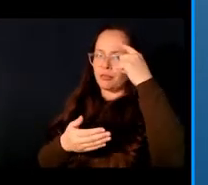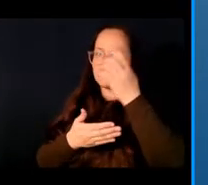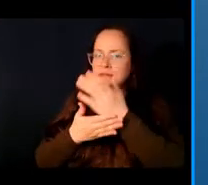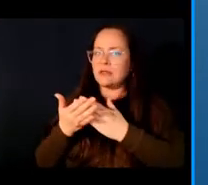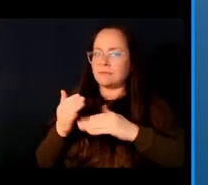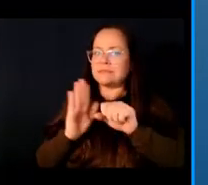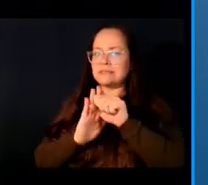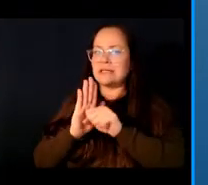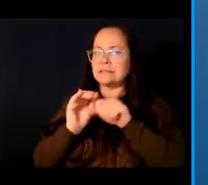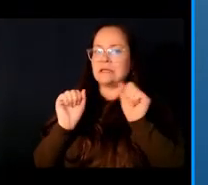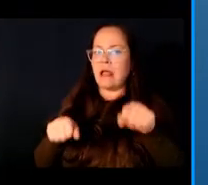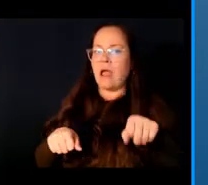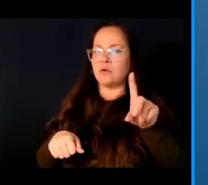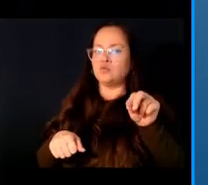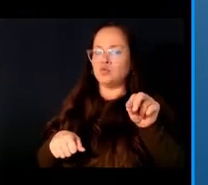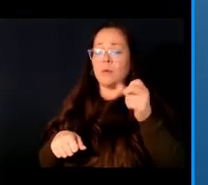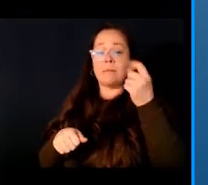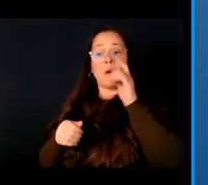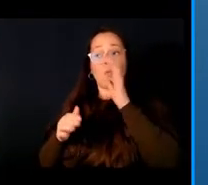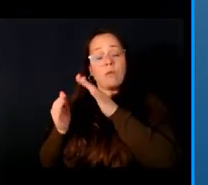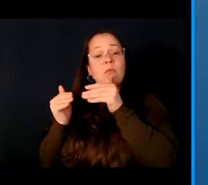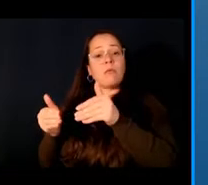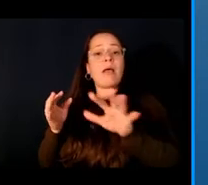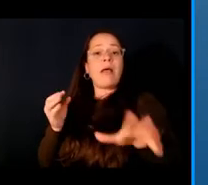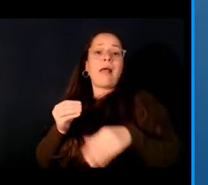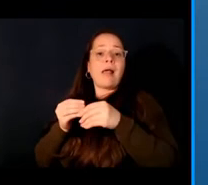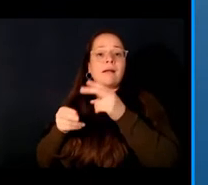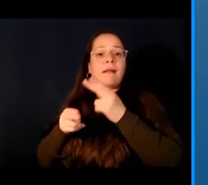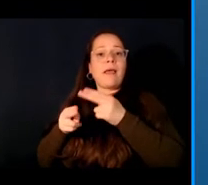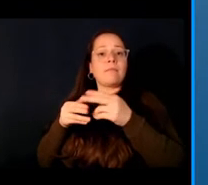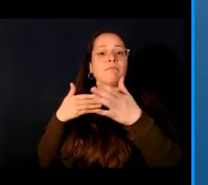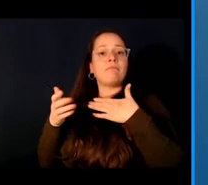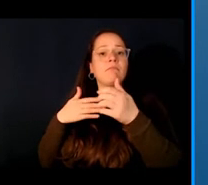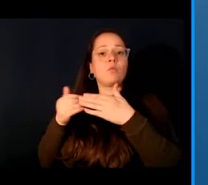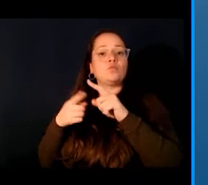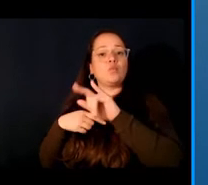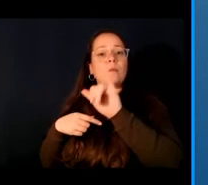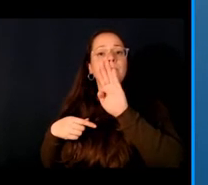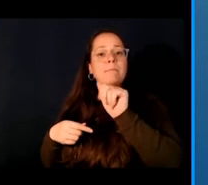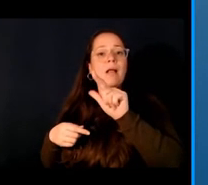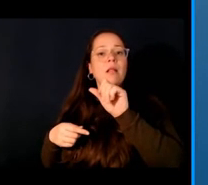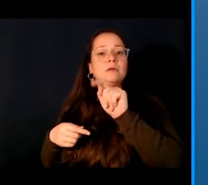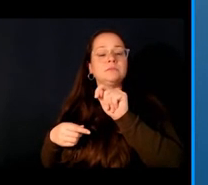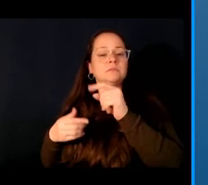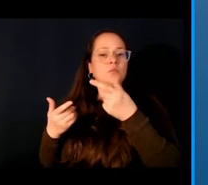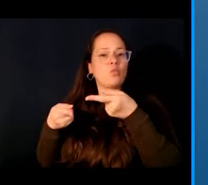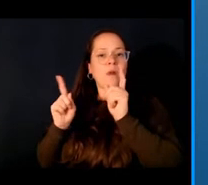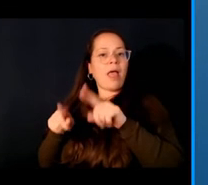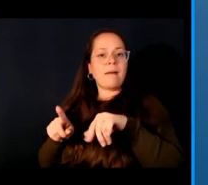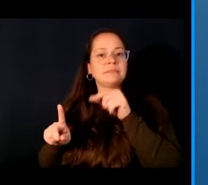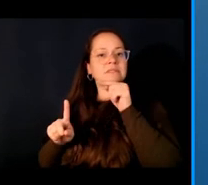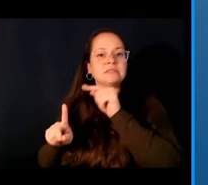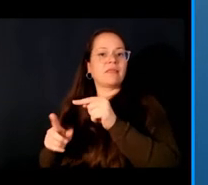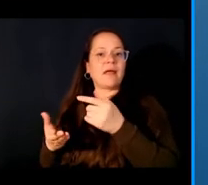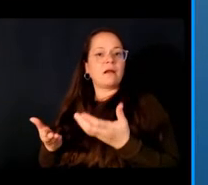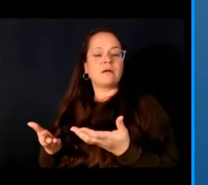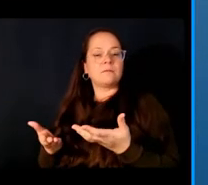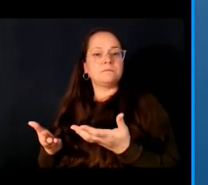possible to do as that candidate's name to the ballot what what happens then